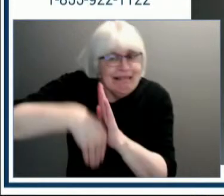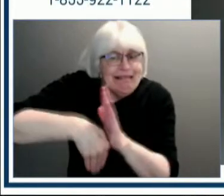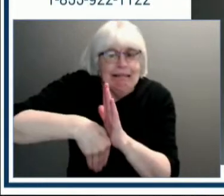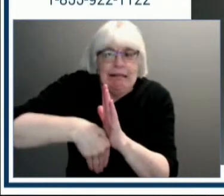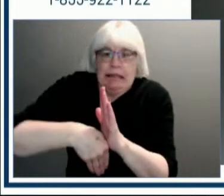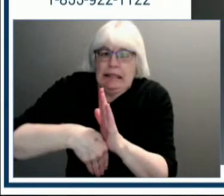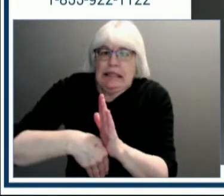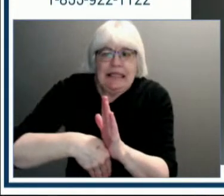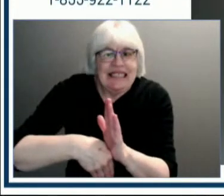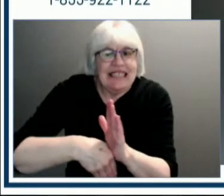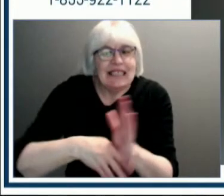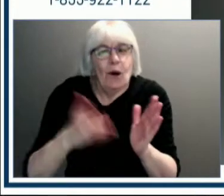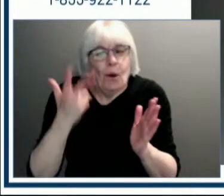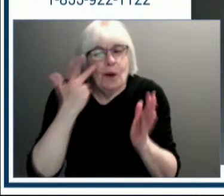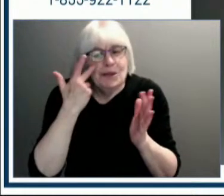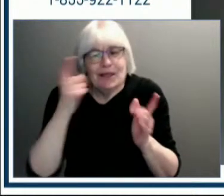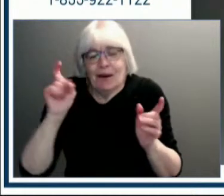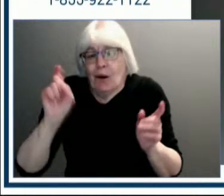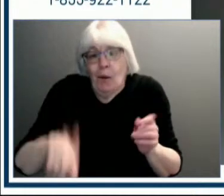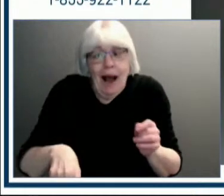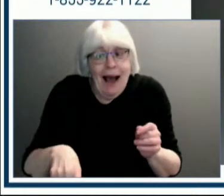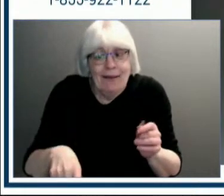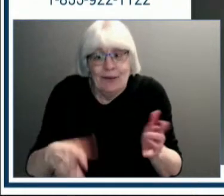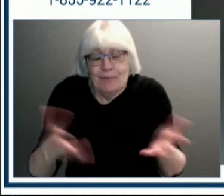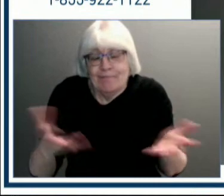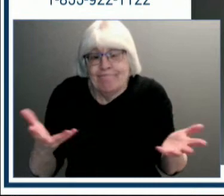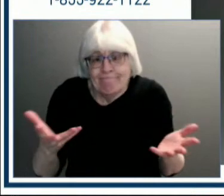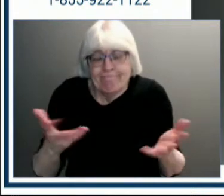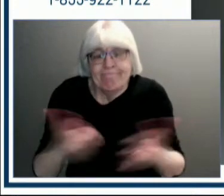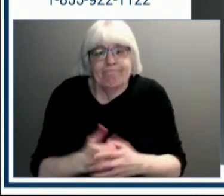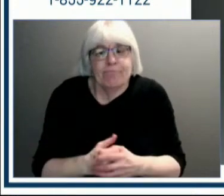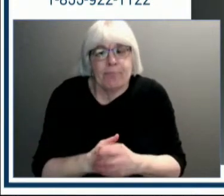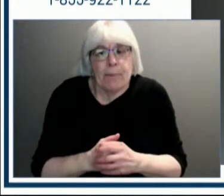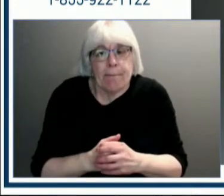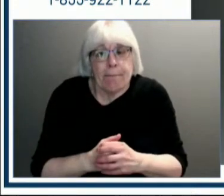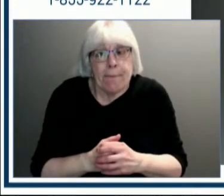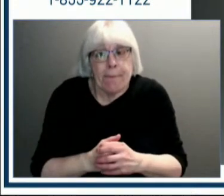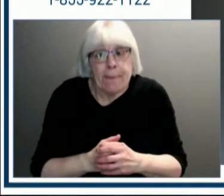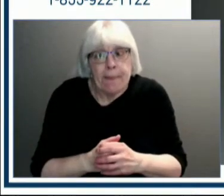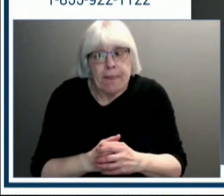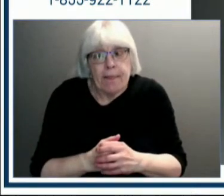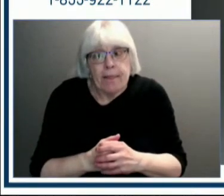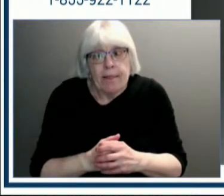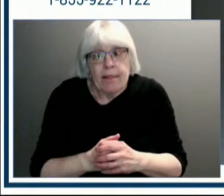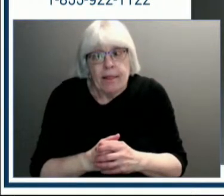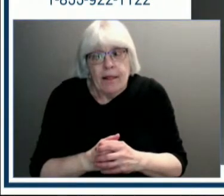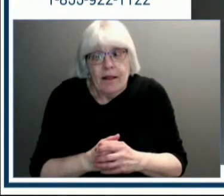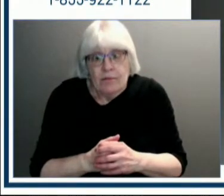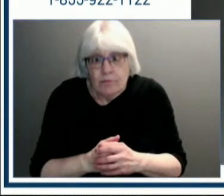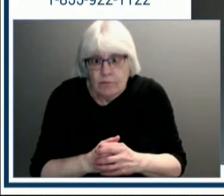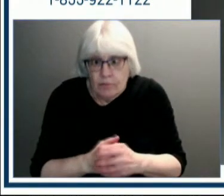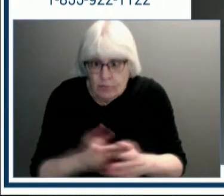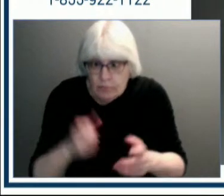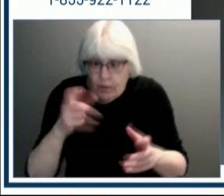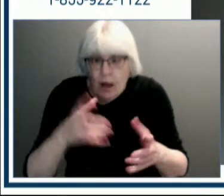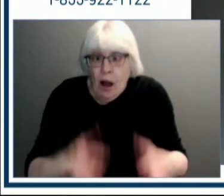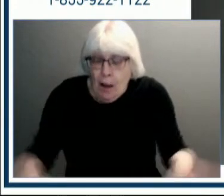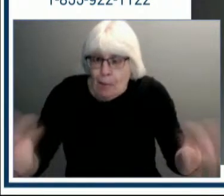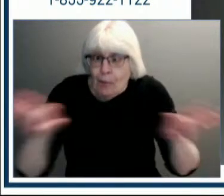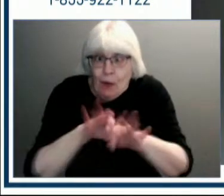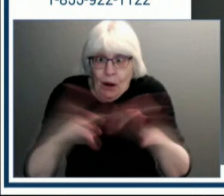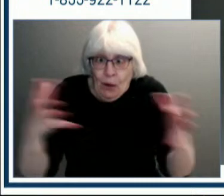COVID. And again, vaccination status matters when we're talking about the isolation for